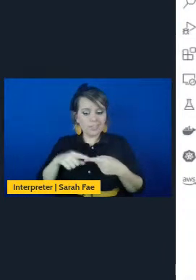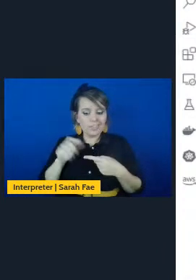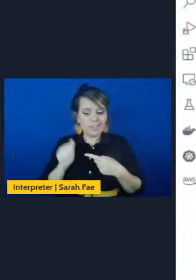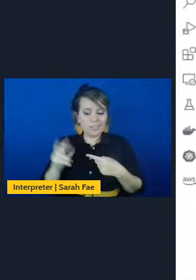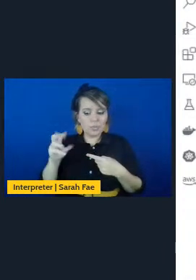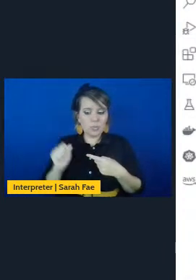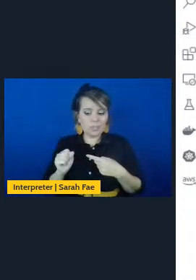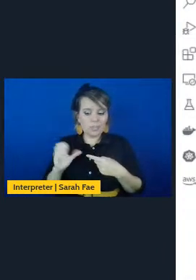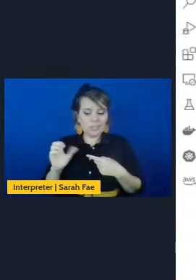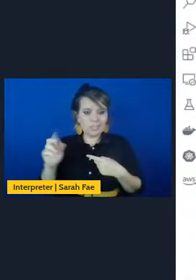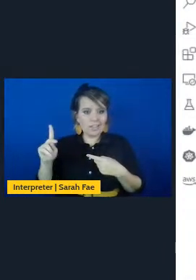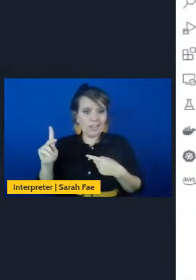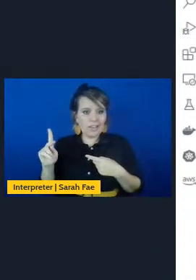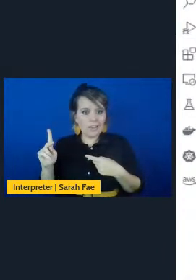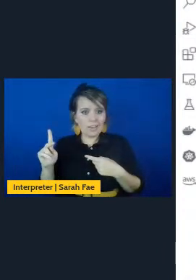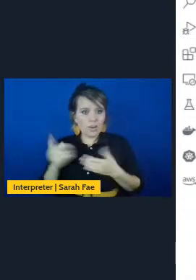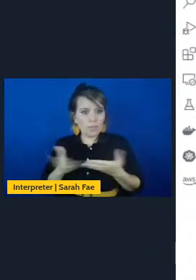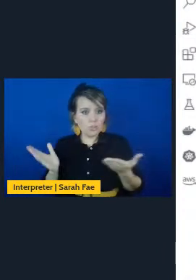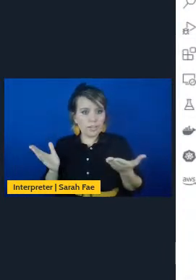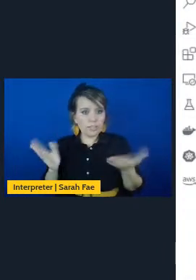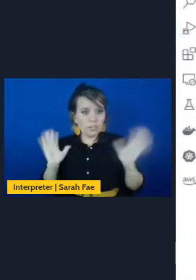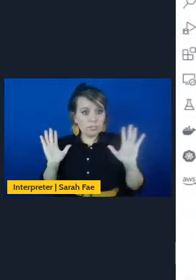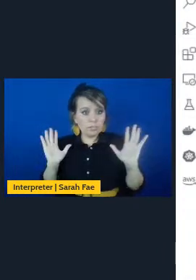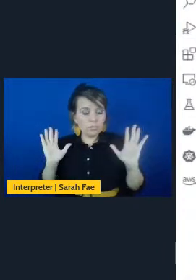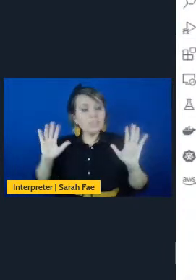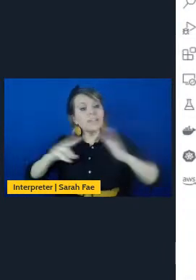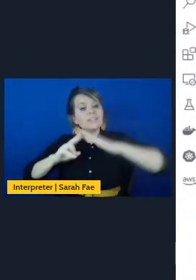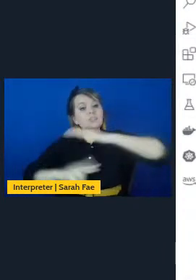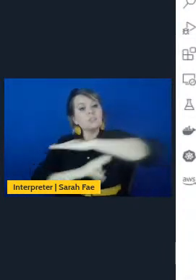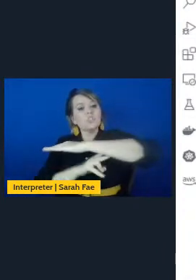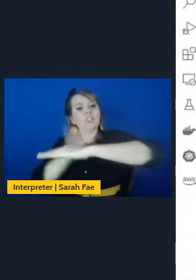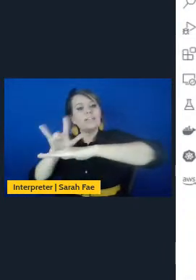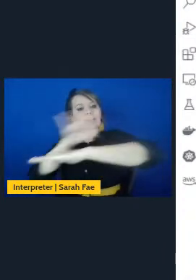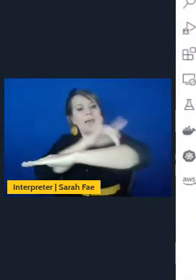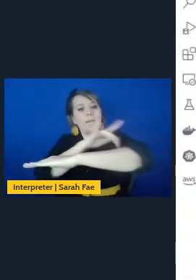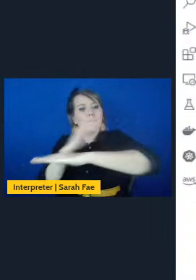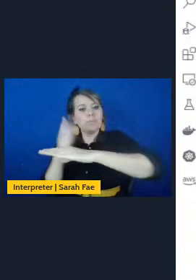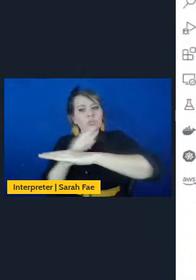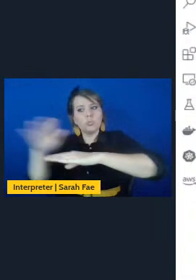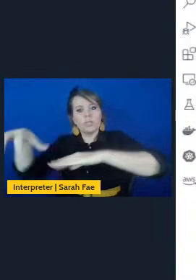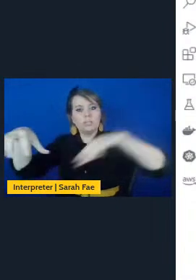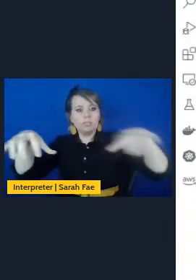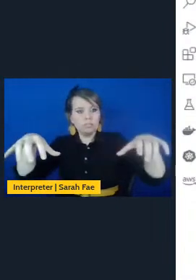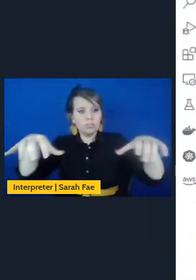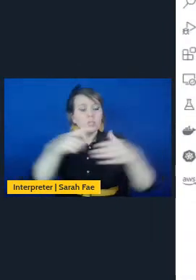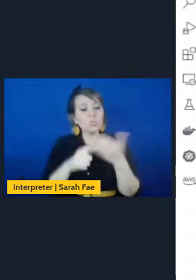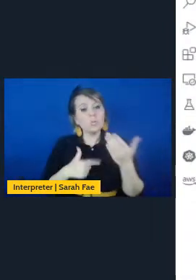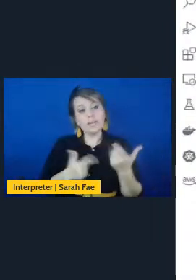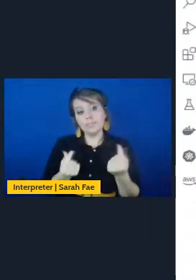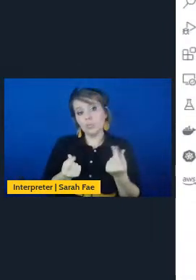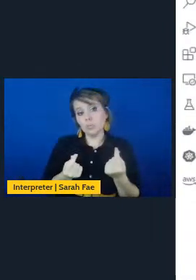object. And like I said earlier, this is bridging the gap. Now what I'm doing is asking